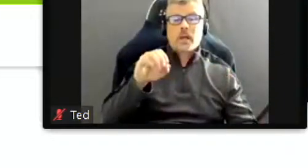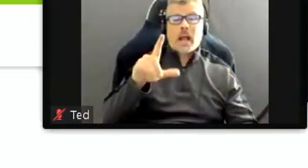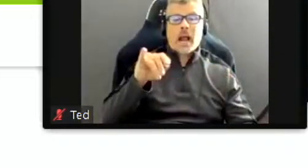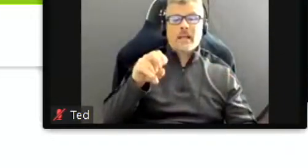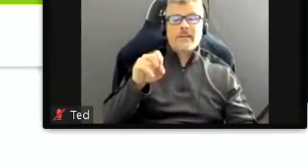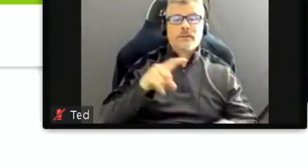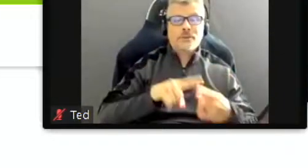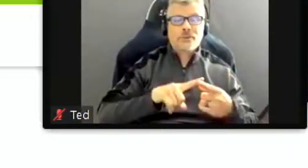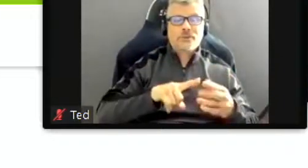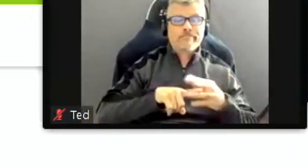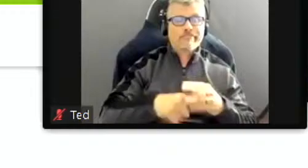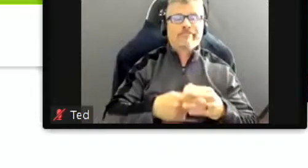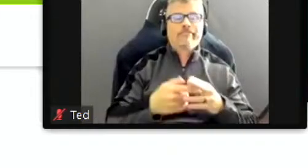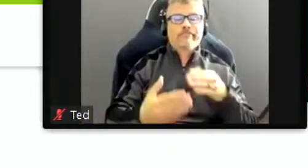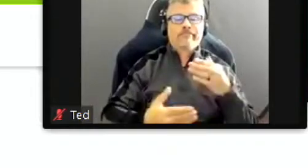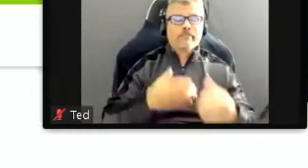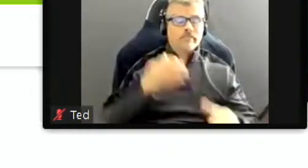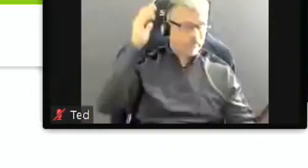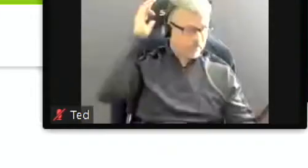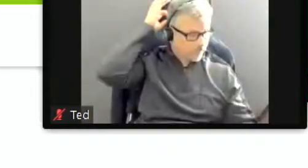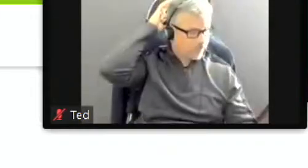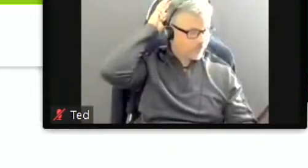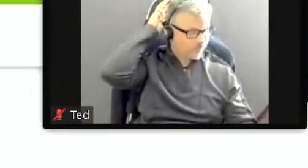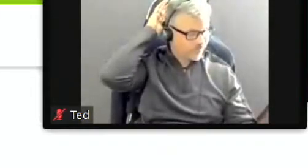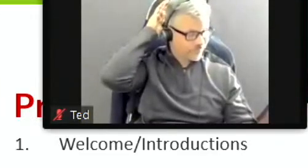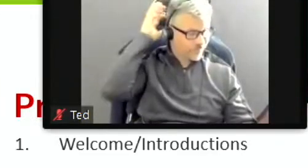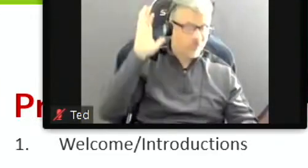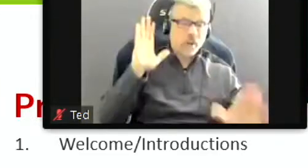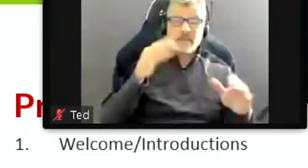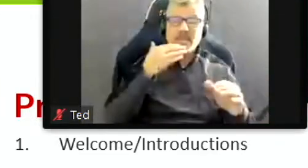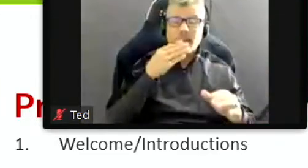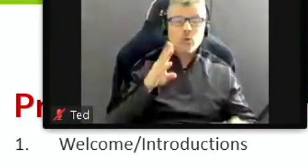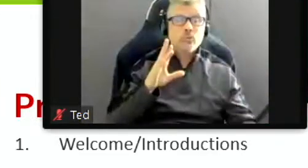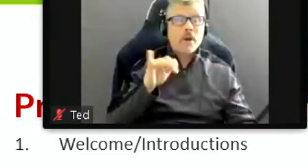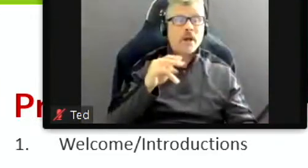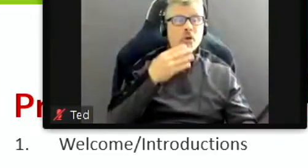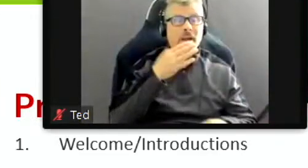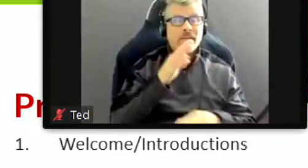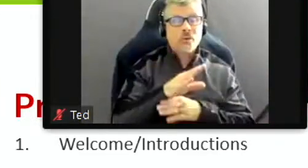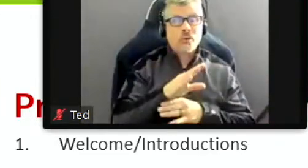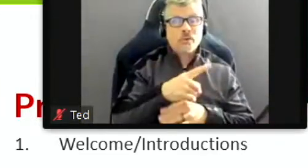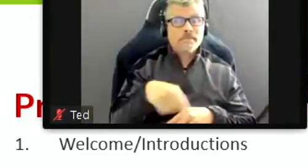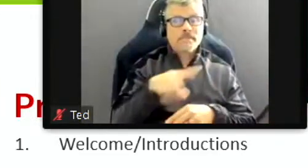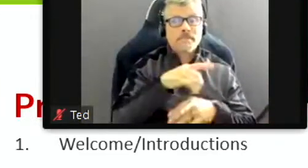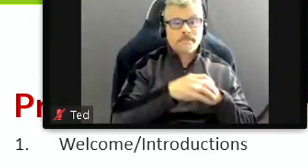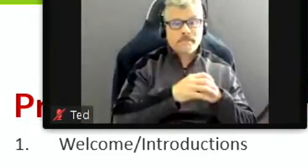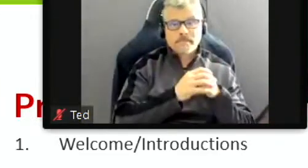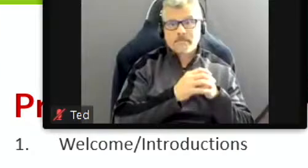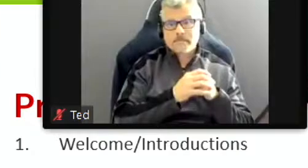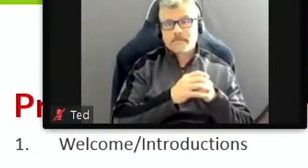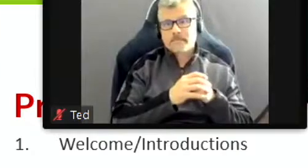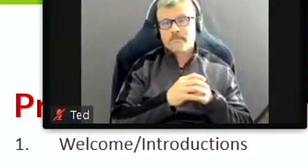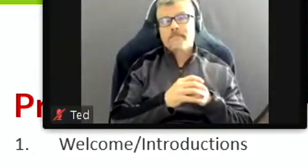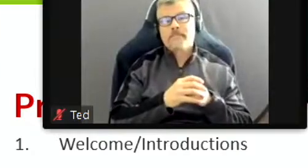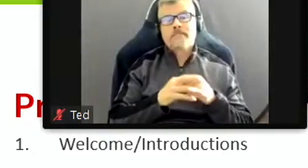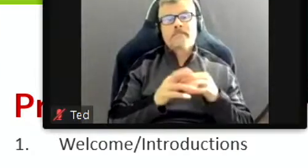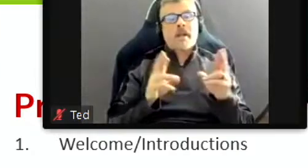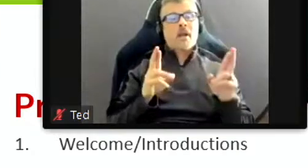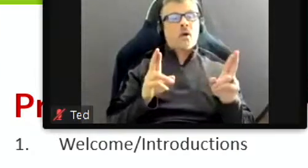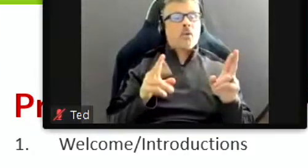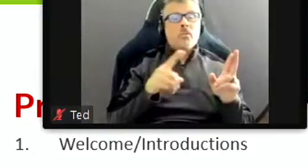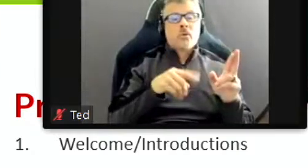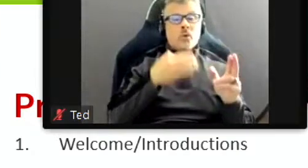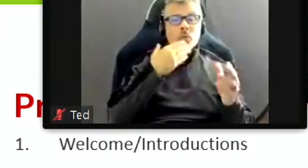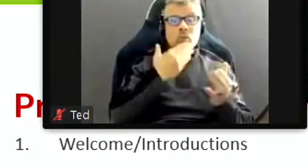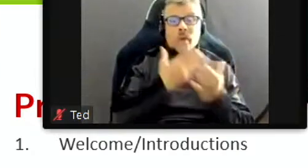started. Great, thank you, Brian. Good afternoon, everyone. Hope you've been well. The